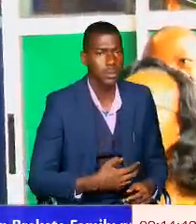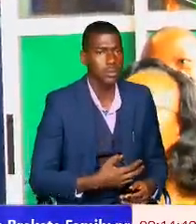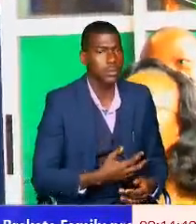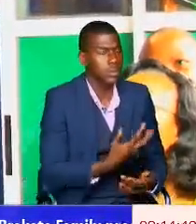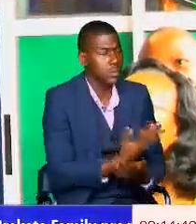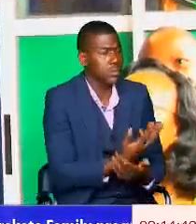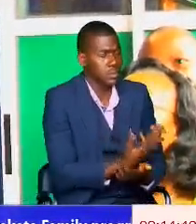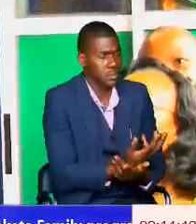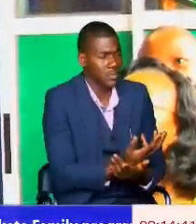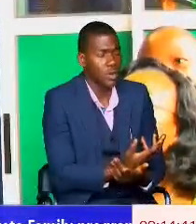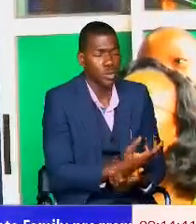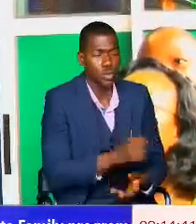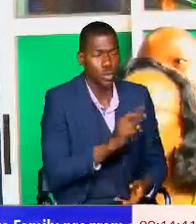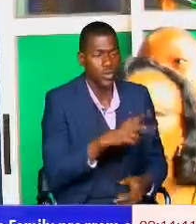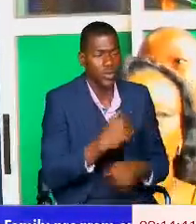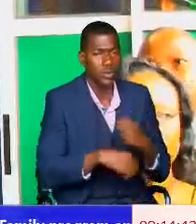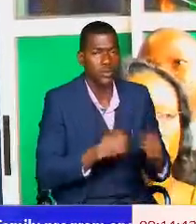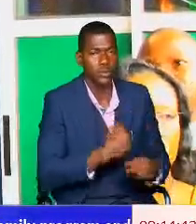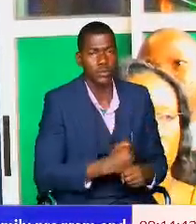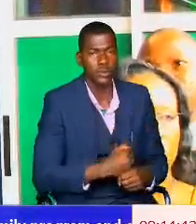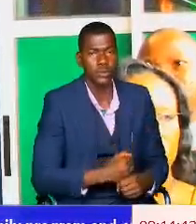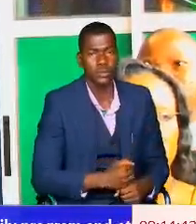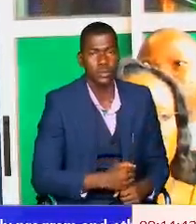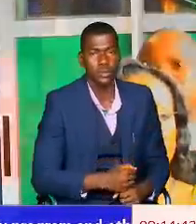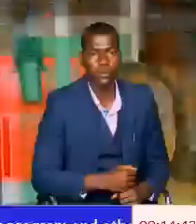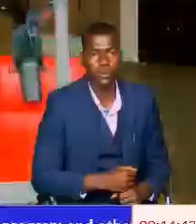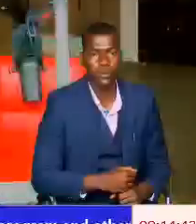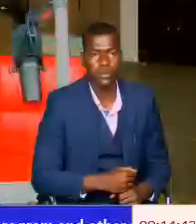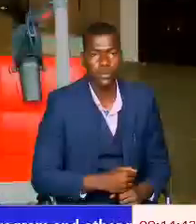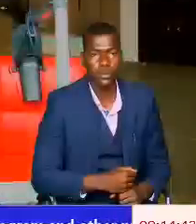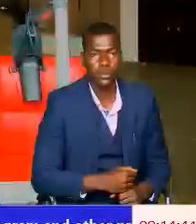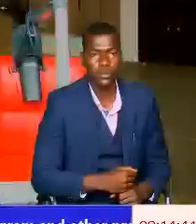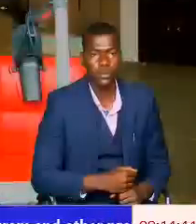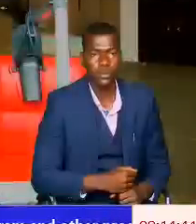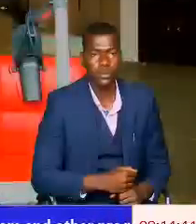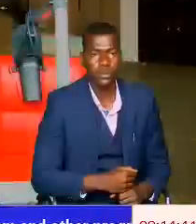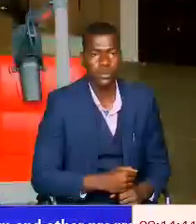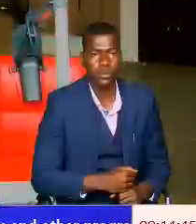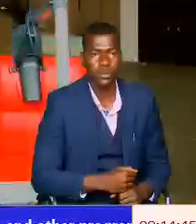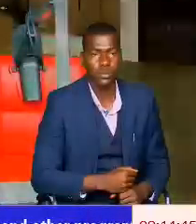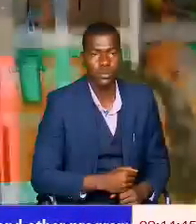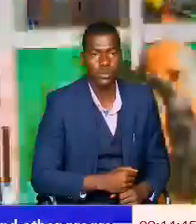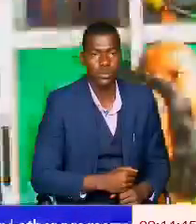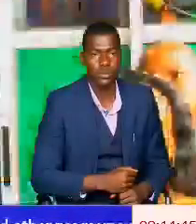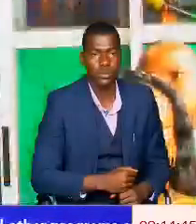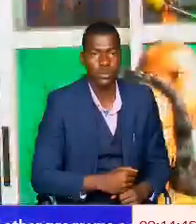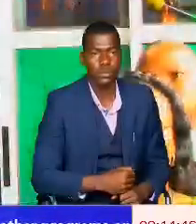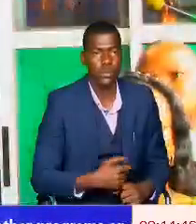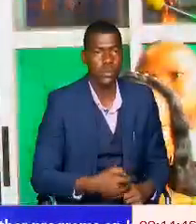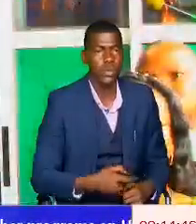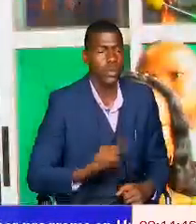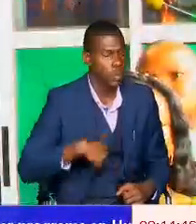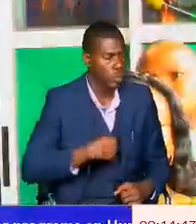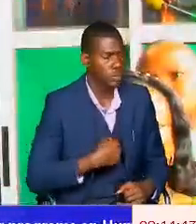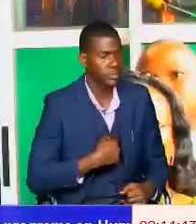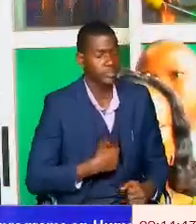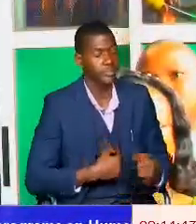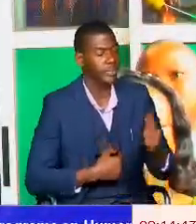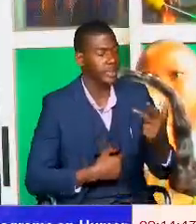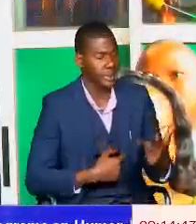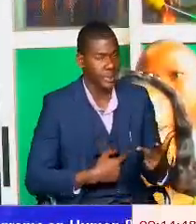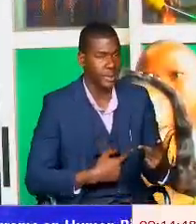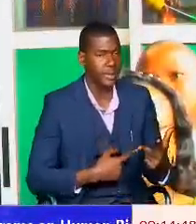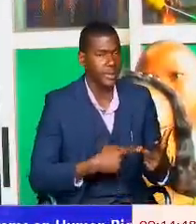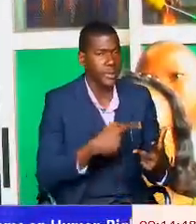me. March. Is it only discharge or discharge and acquitted? Discharge and acquitted. We are three in number. Supreme Zachariah,